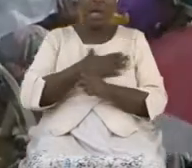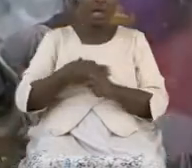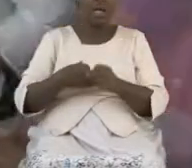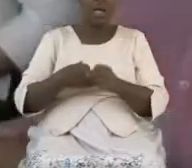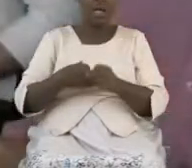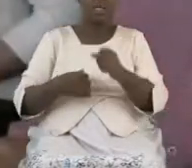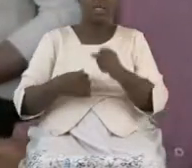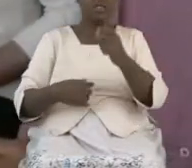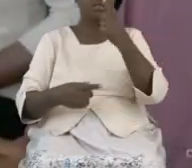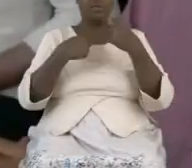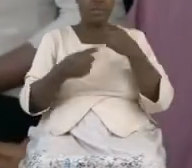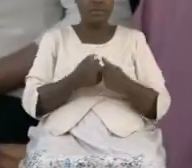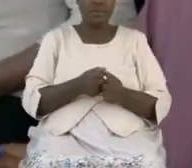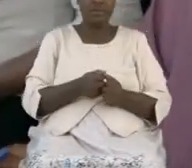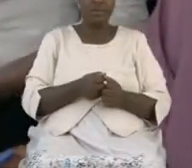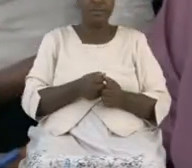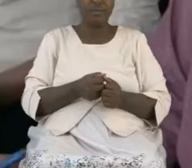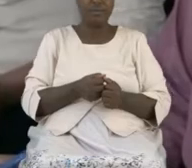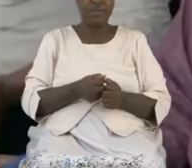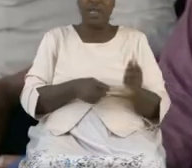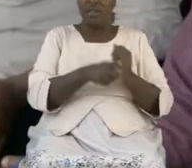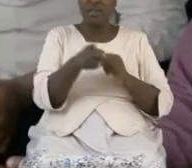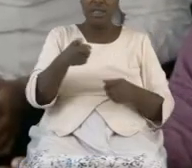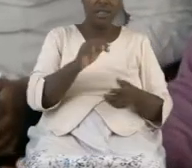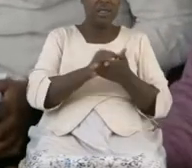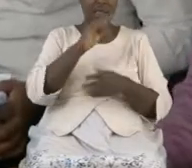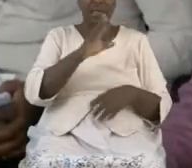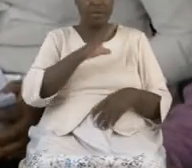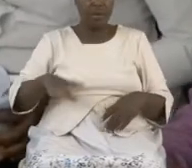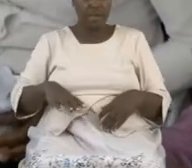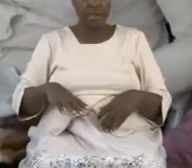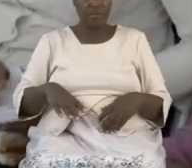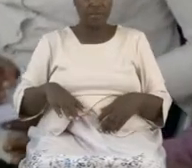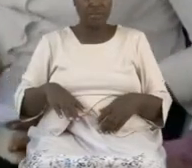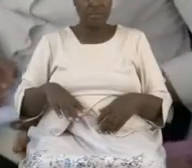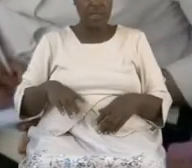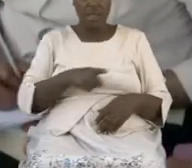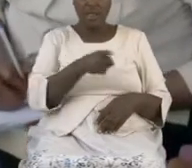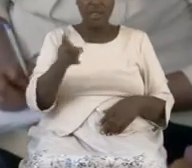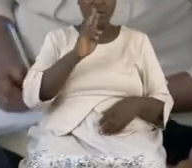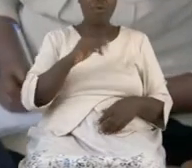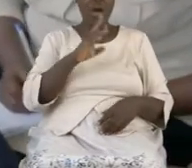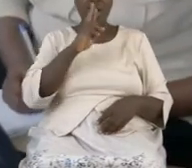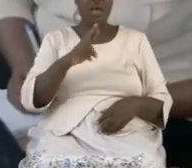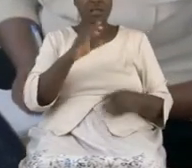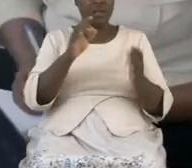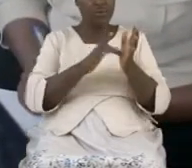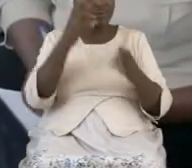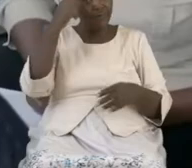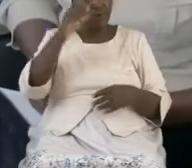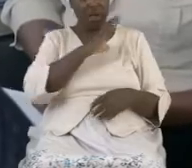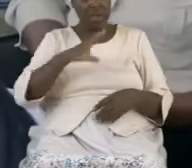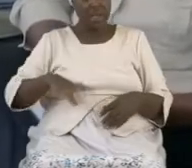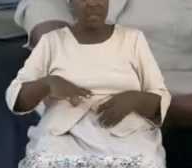mean? They that are Christ, they who belong to Christ, they who have given